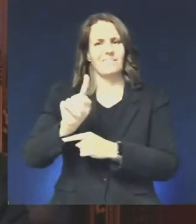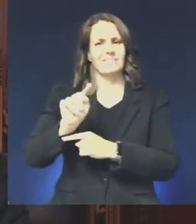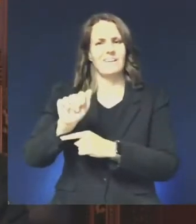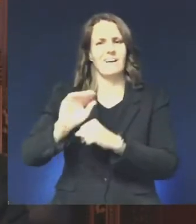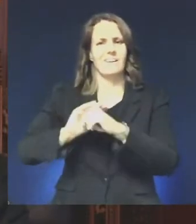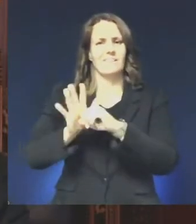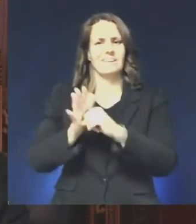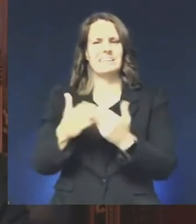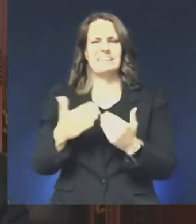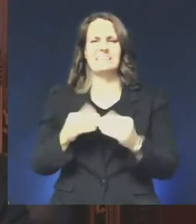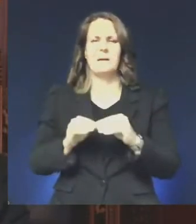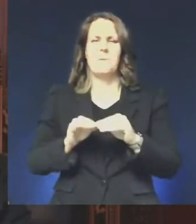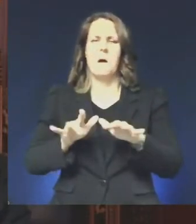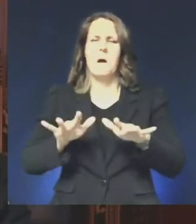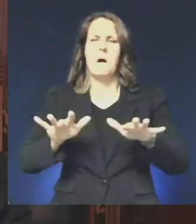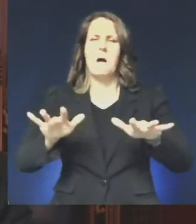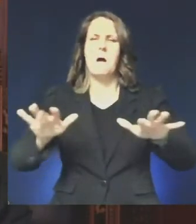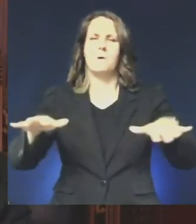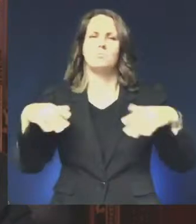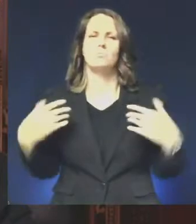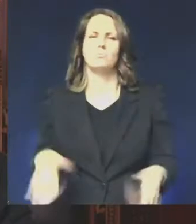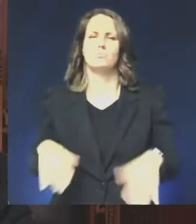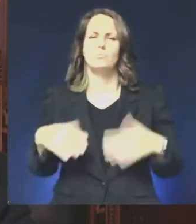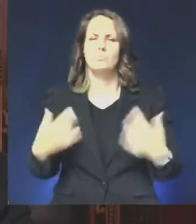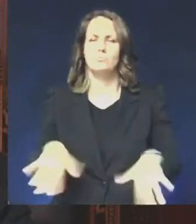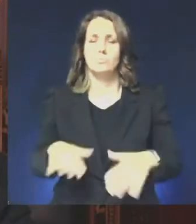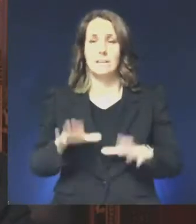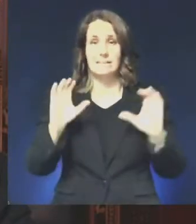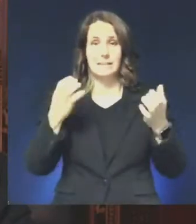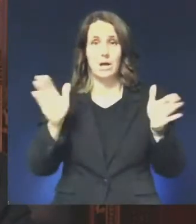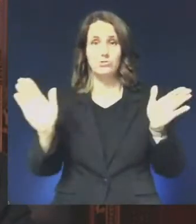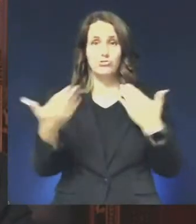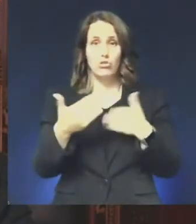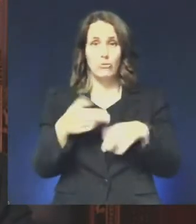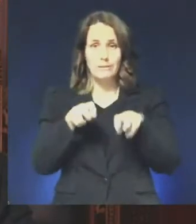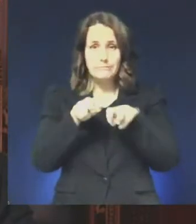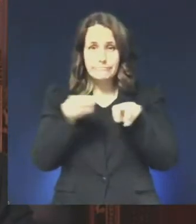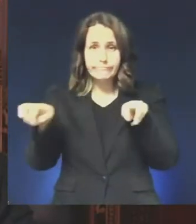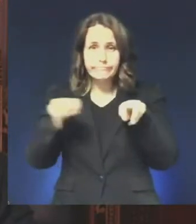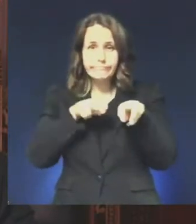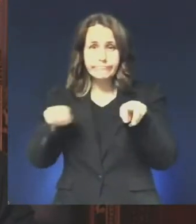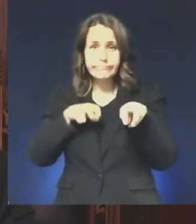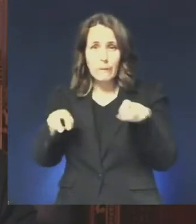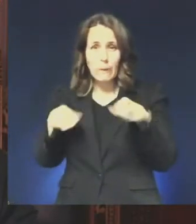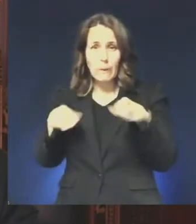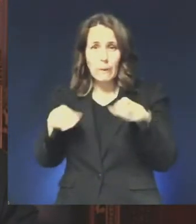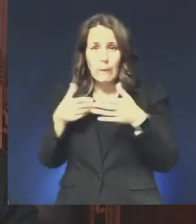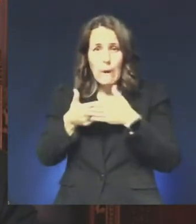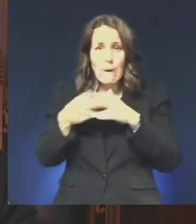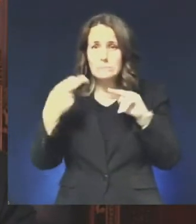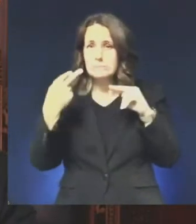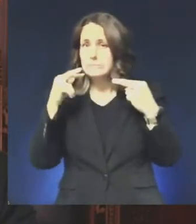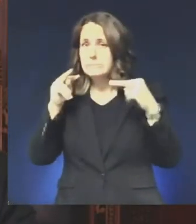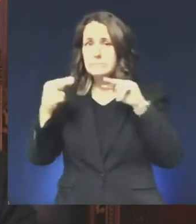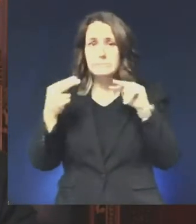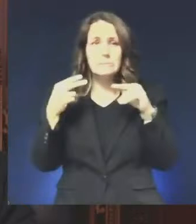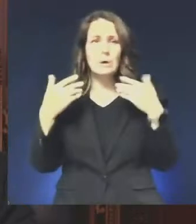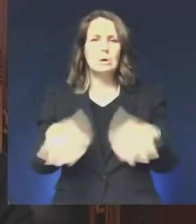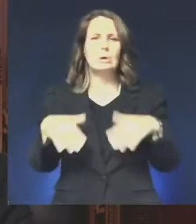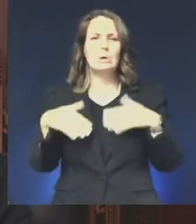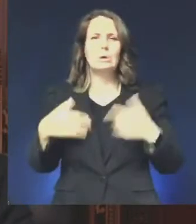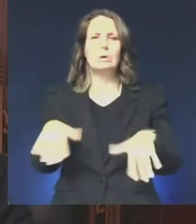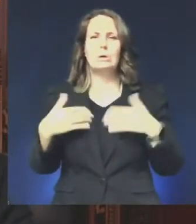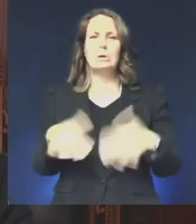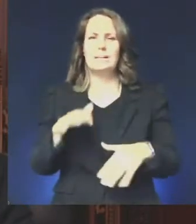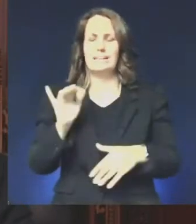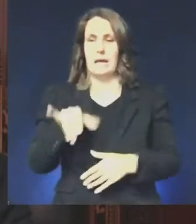can happen explosively in maskless environments, this is really probably one of the biggest priorities, one of the biggest differences we can